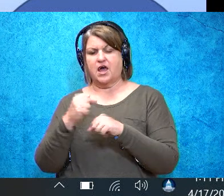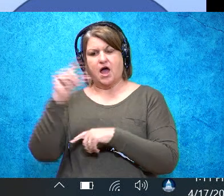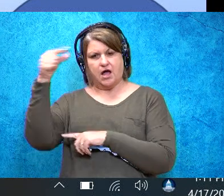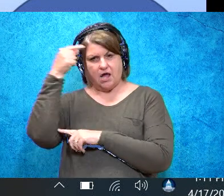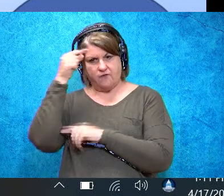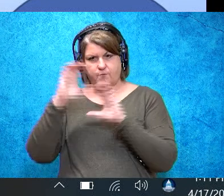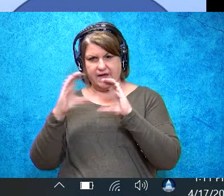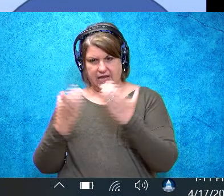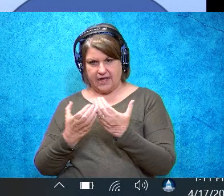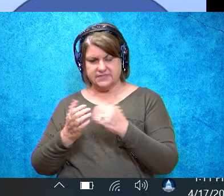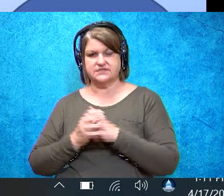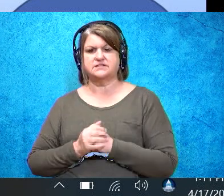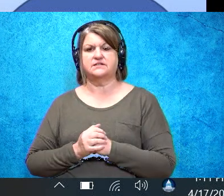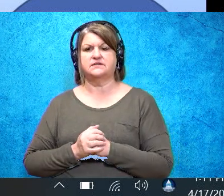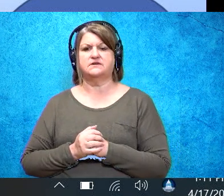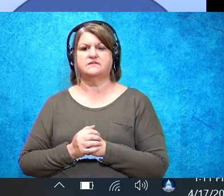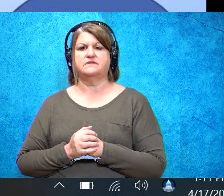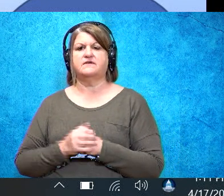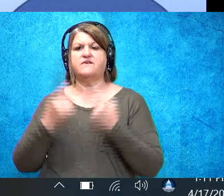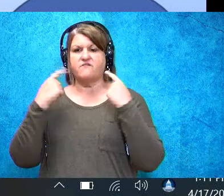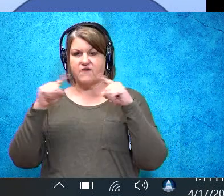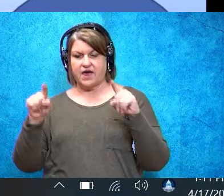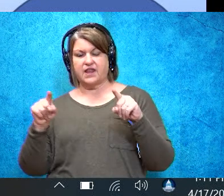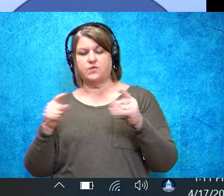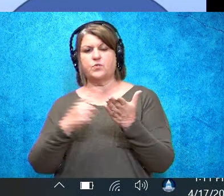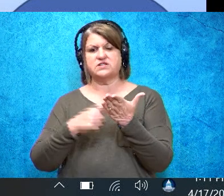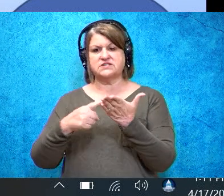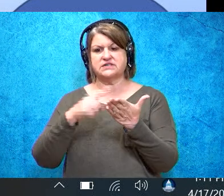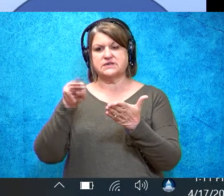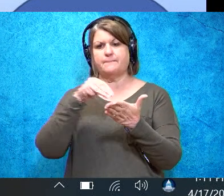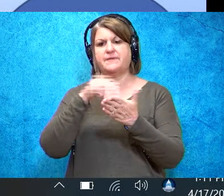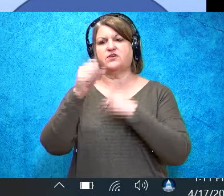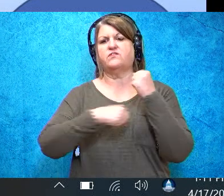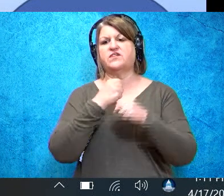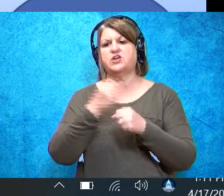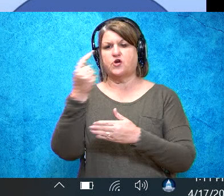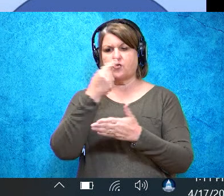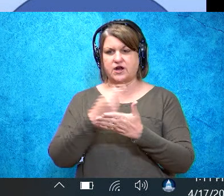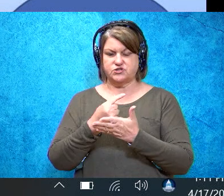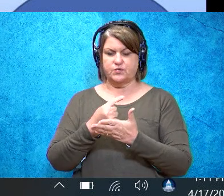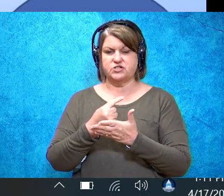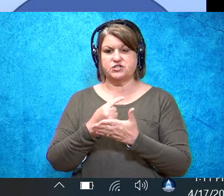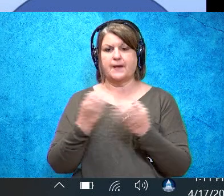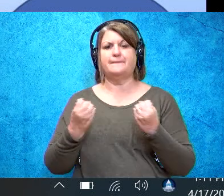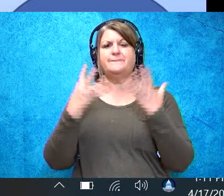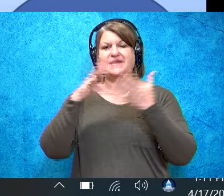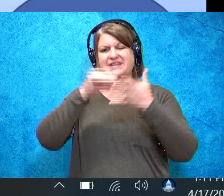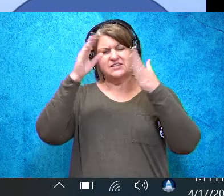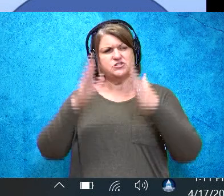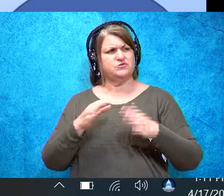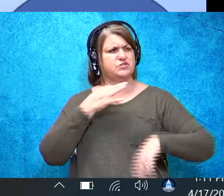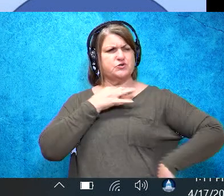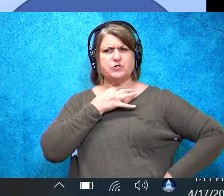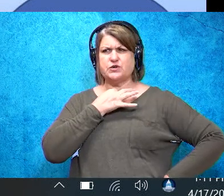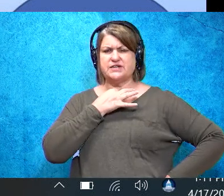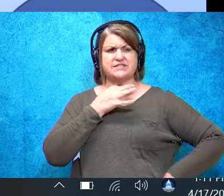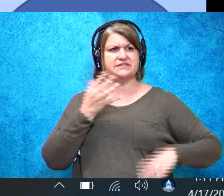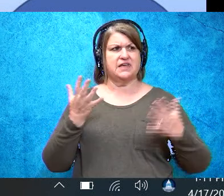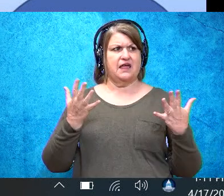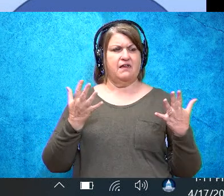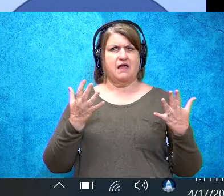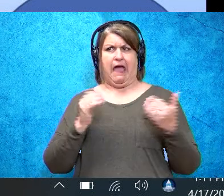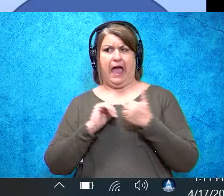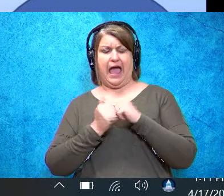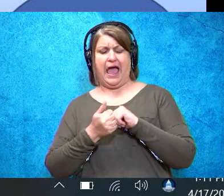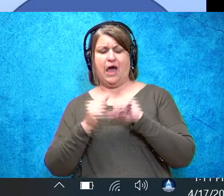Finally, we want to talk about just a little bit about mid-year graduation. Many students are wondering, well, how can I finish